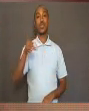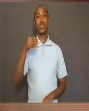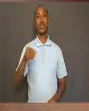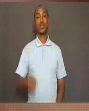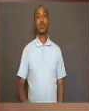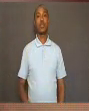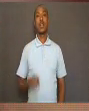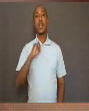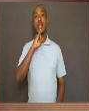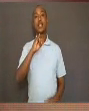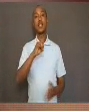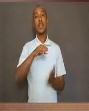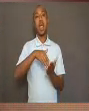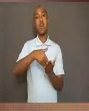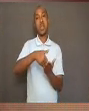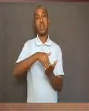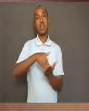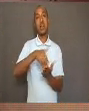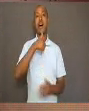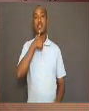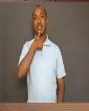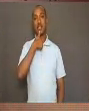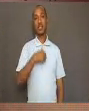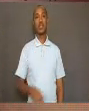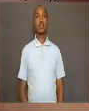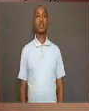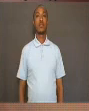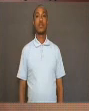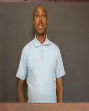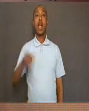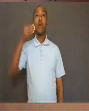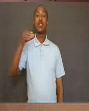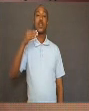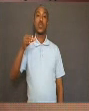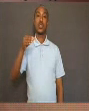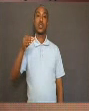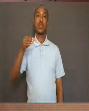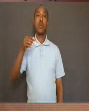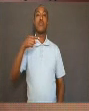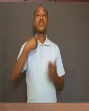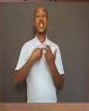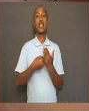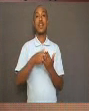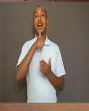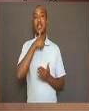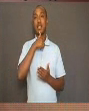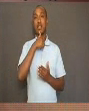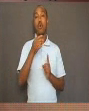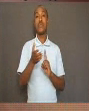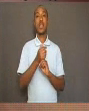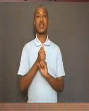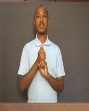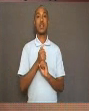solution is a weak acid. The aqueous solutions of these acids